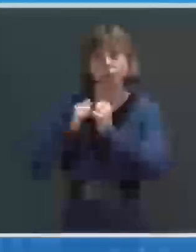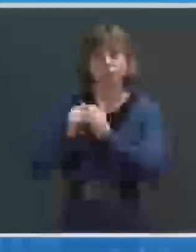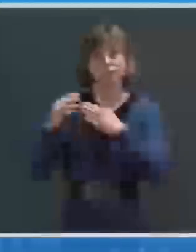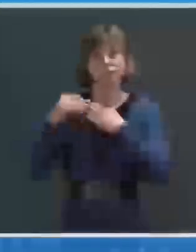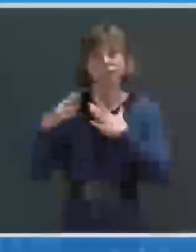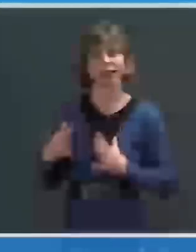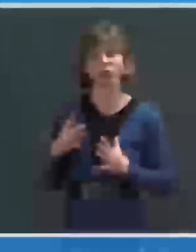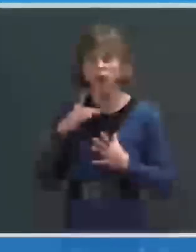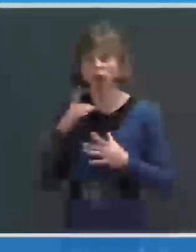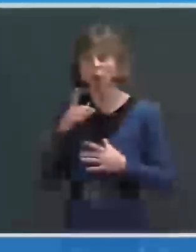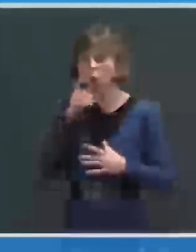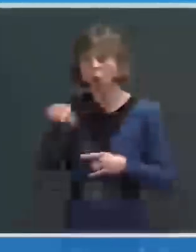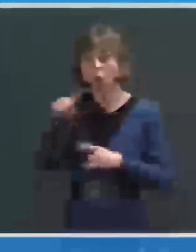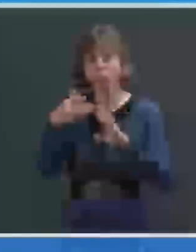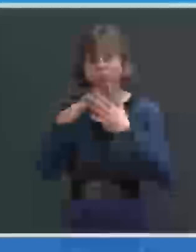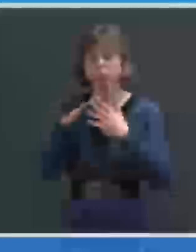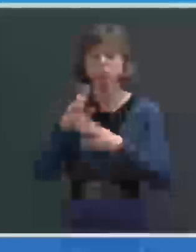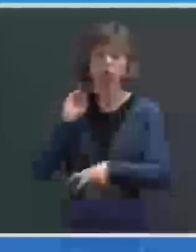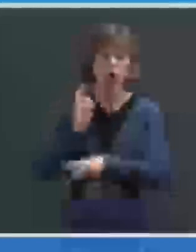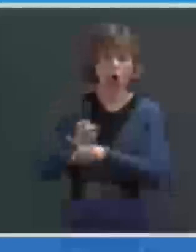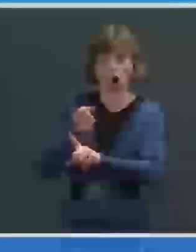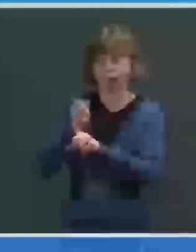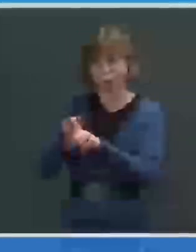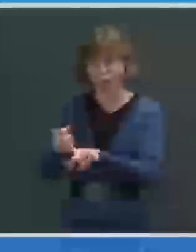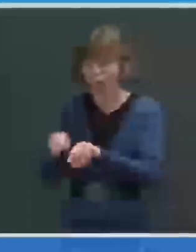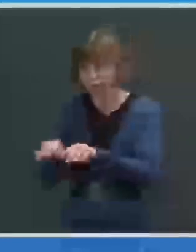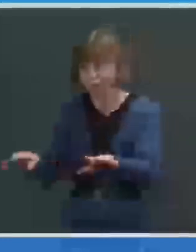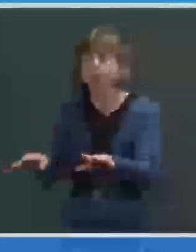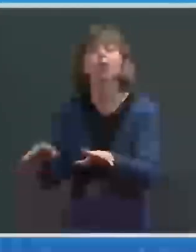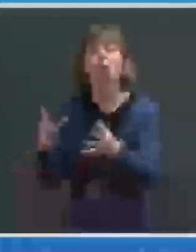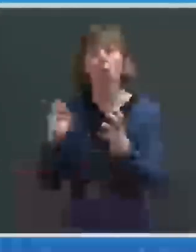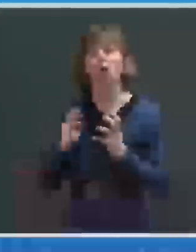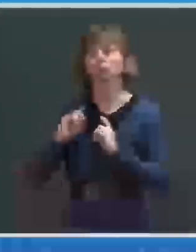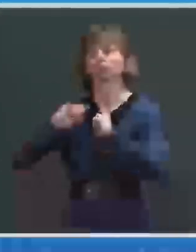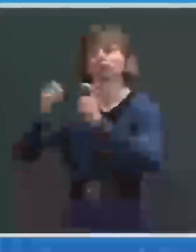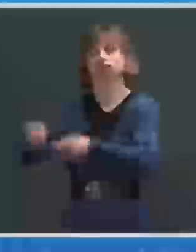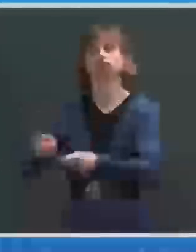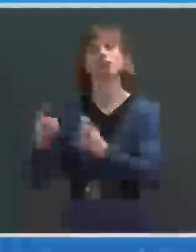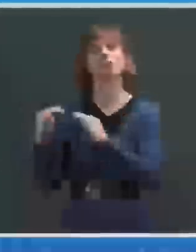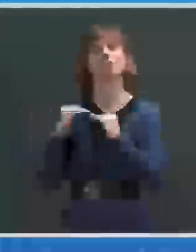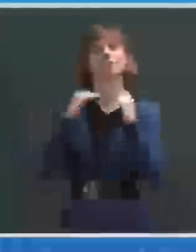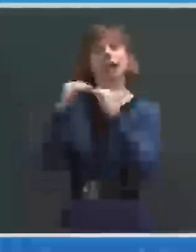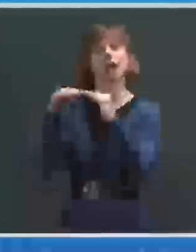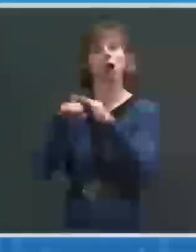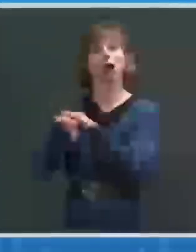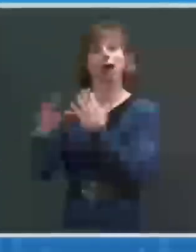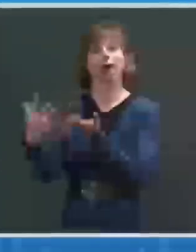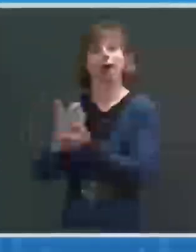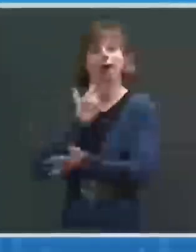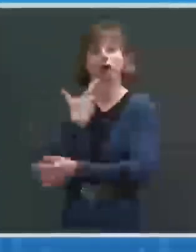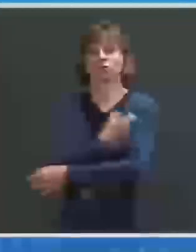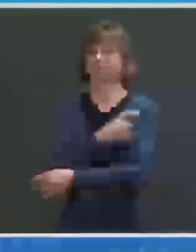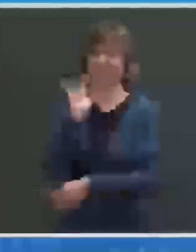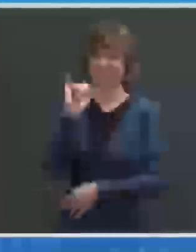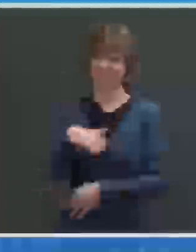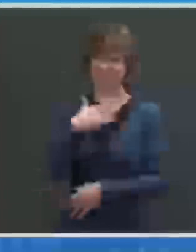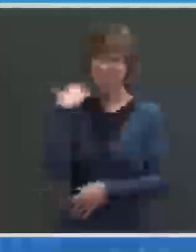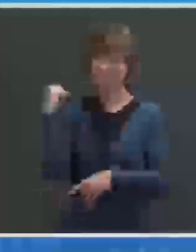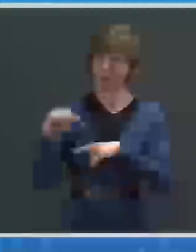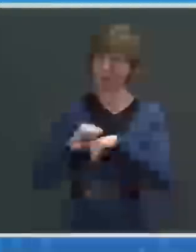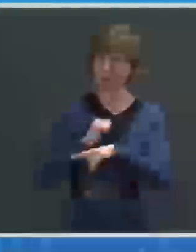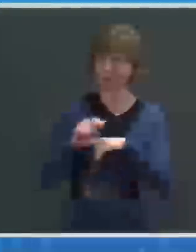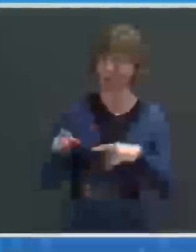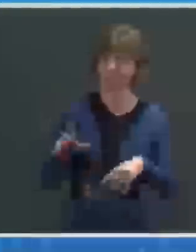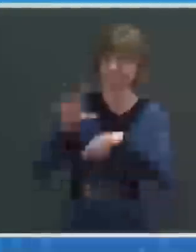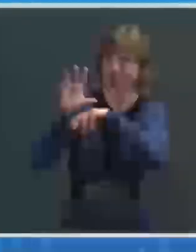ensure fair and equitable access to vaccinations. This is best practice. So again, all 3 vaccines have